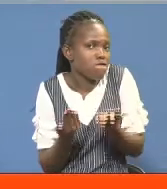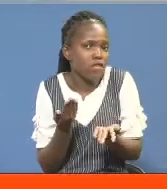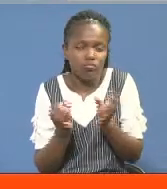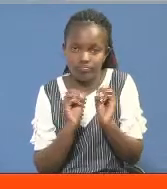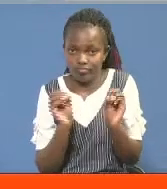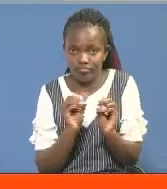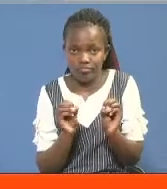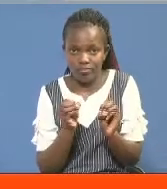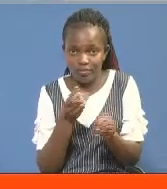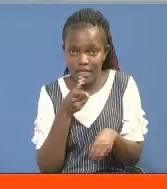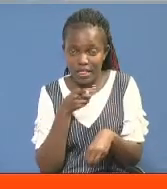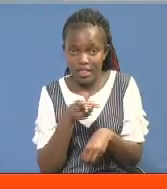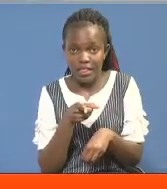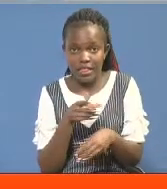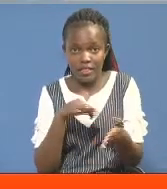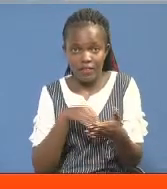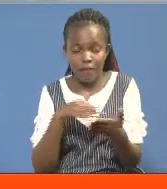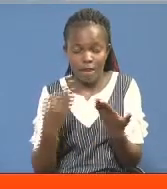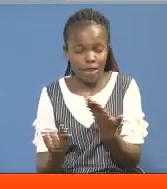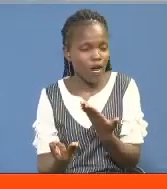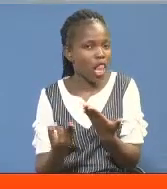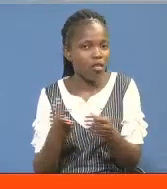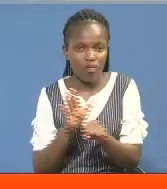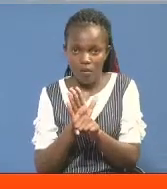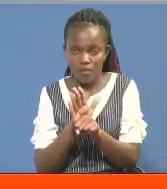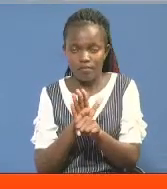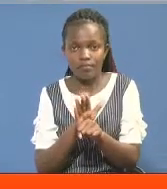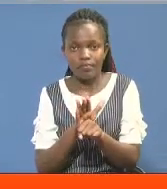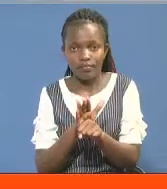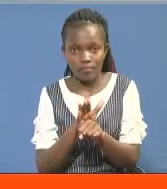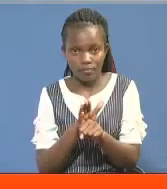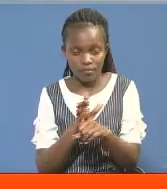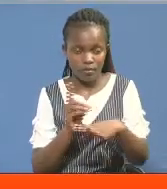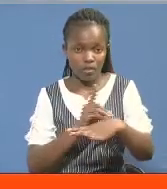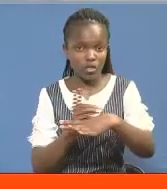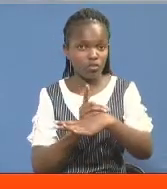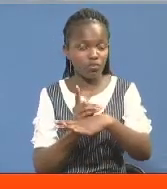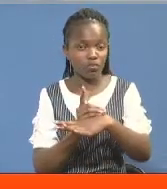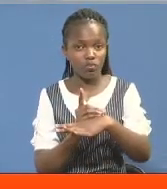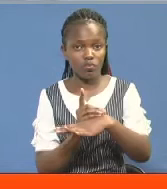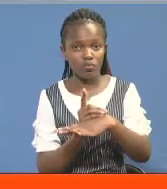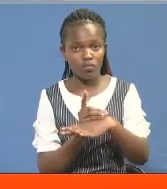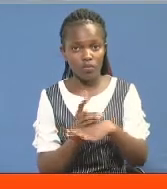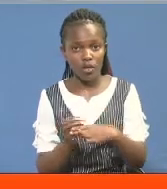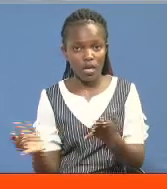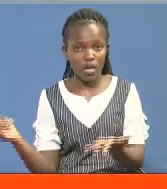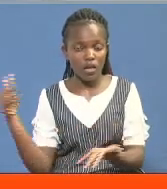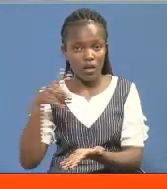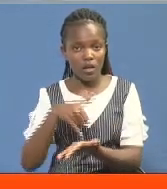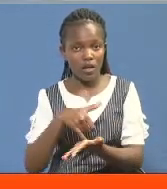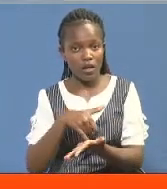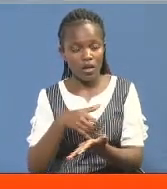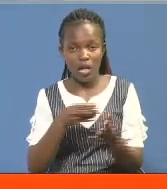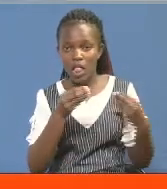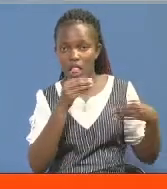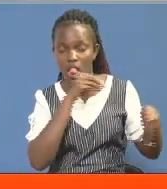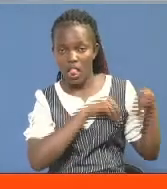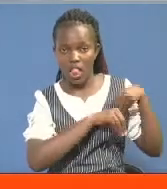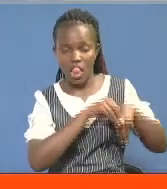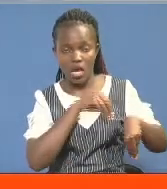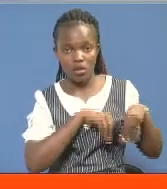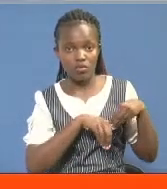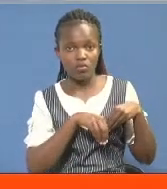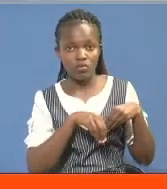doubt, I would say that they have failed in their legislative duties. We should be seeing them engaging their electorate